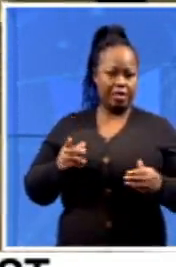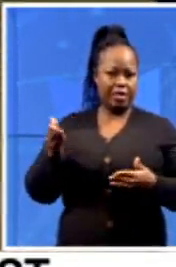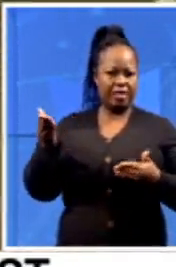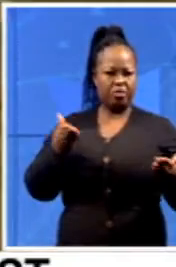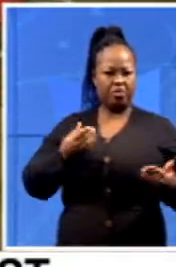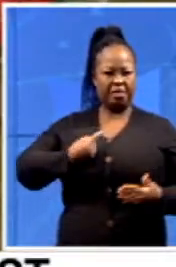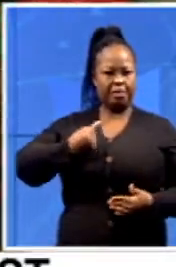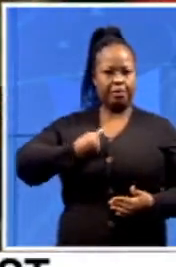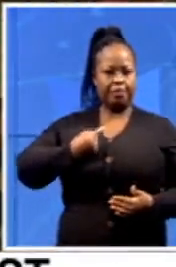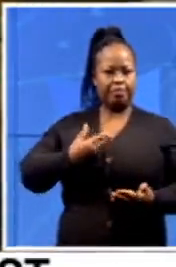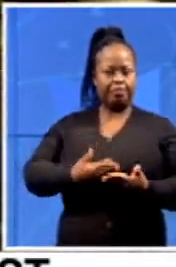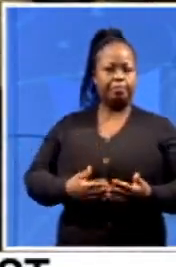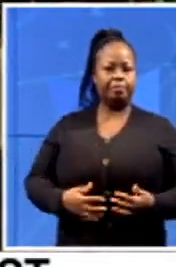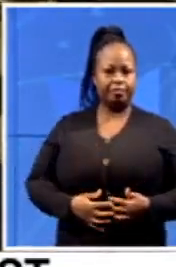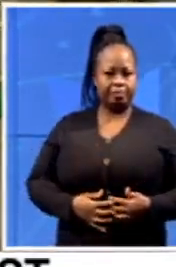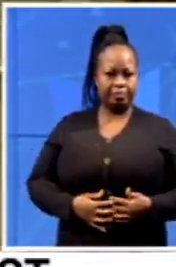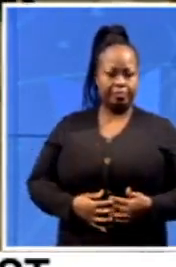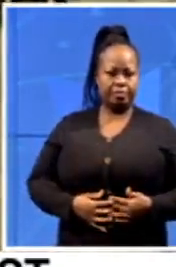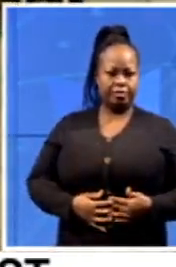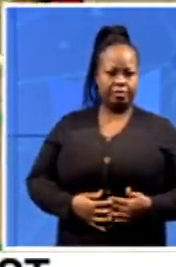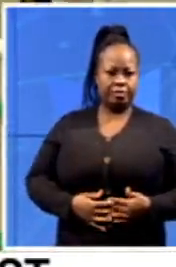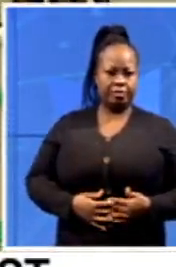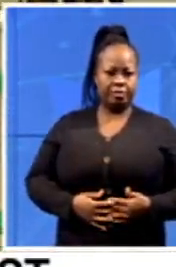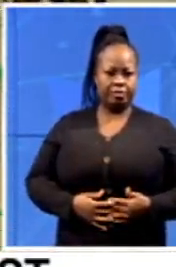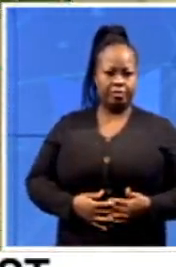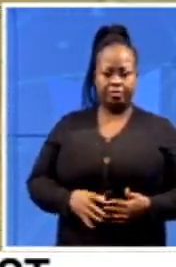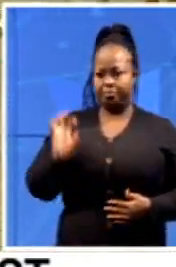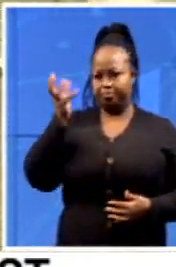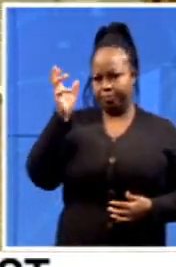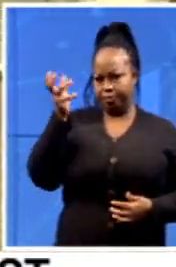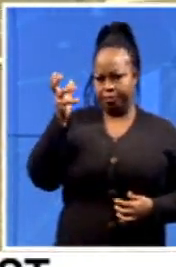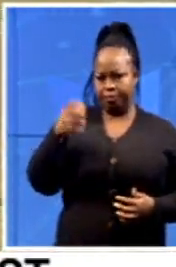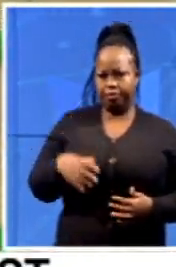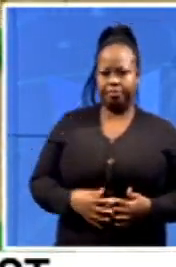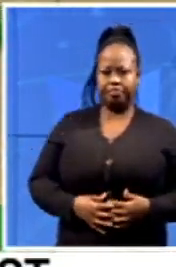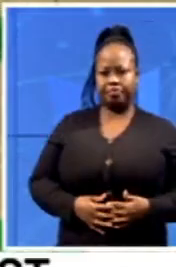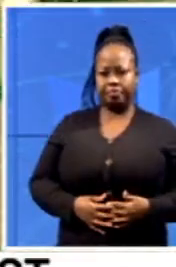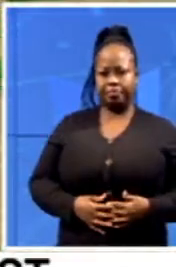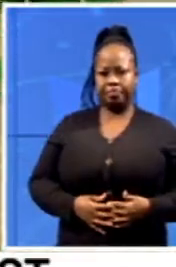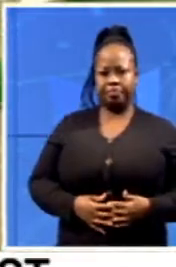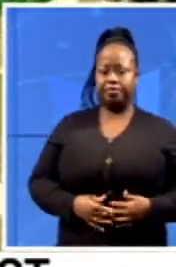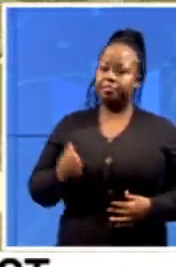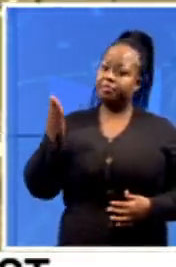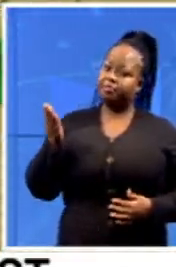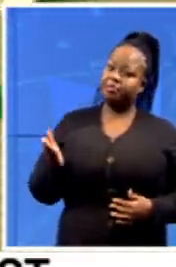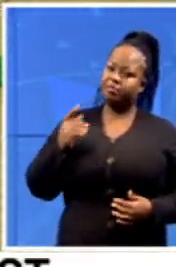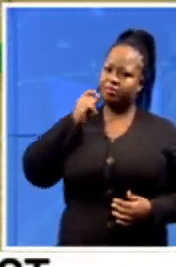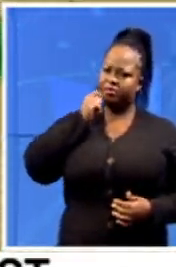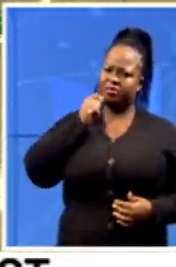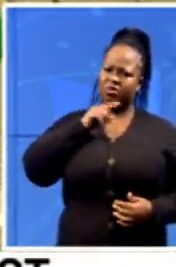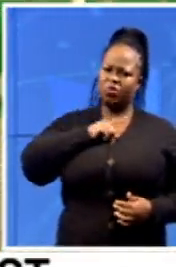introduce themselves. Okay. Perhaps let's try here with the Free State, and then we'll let this gentleman